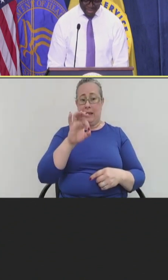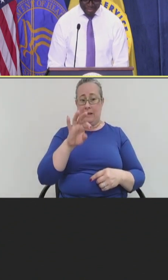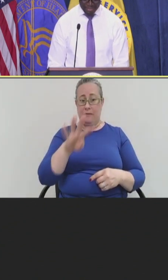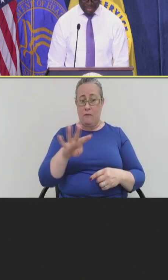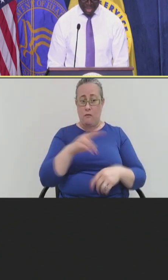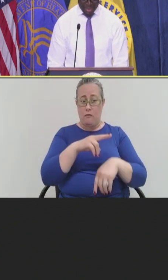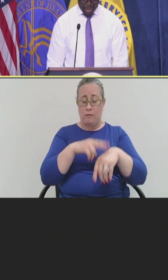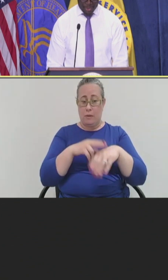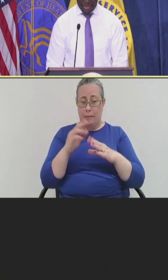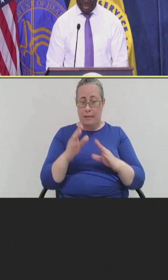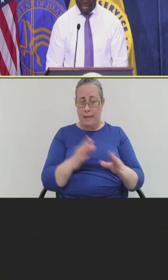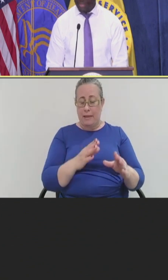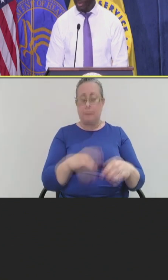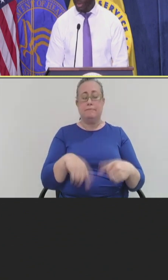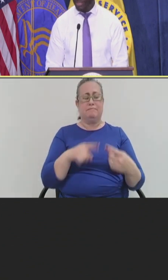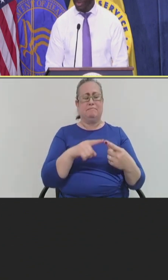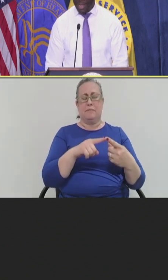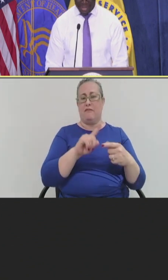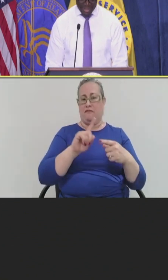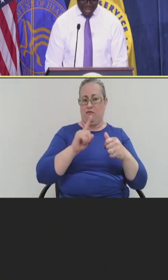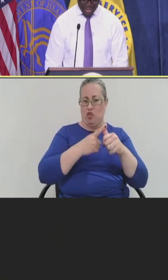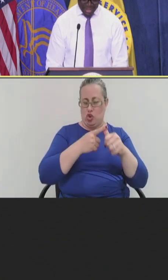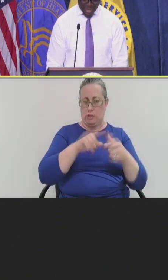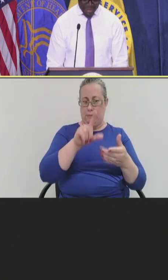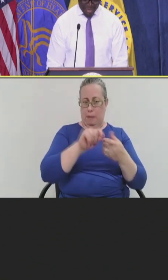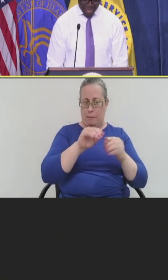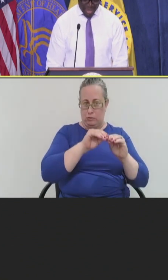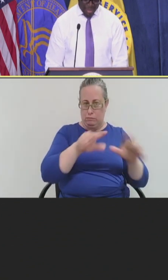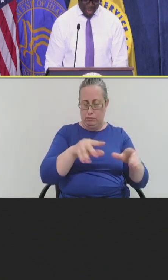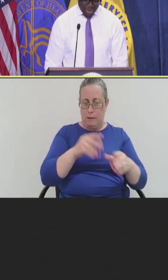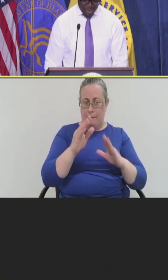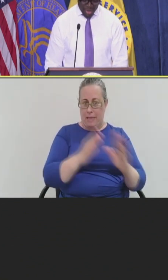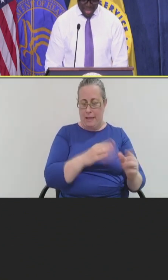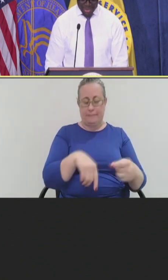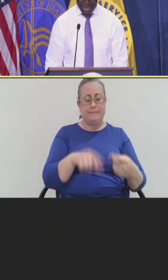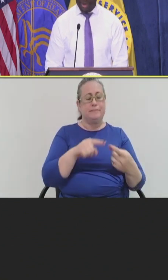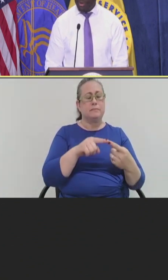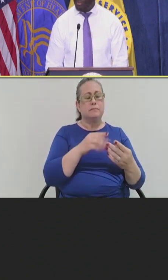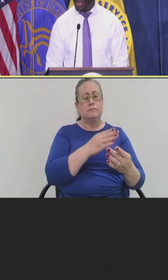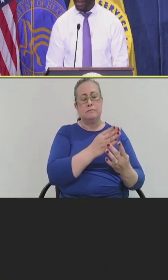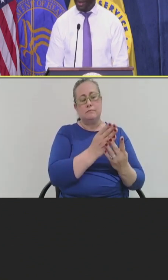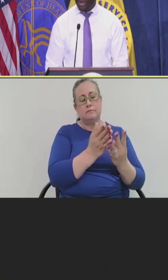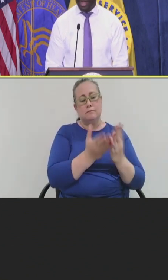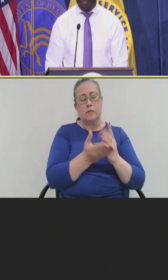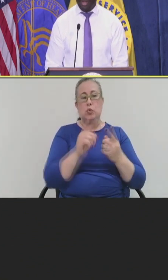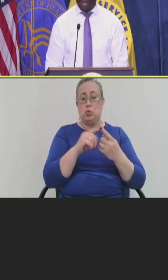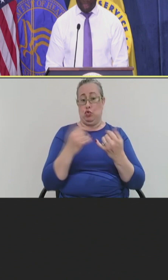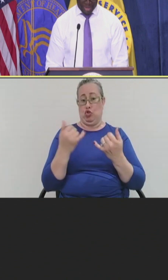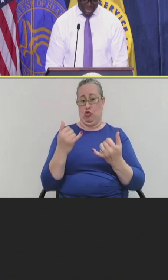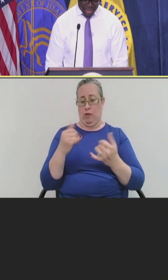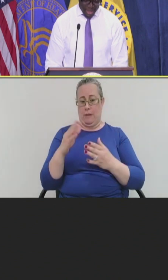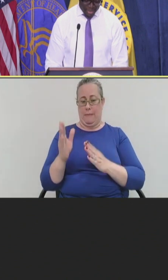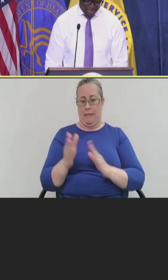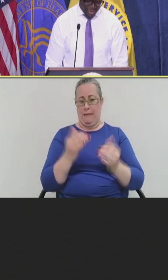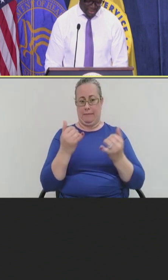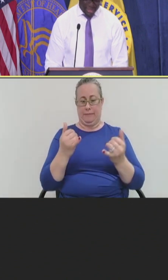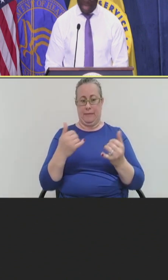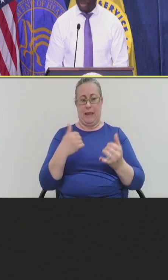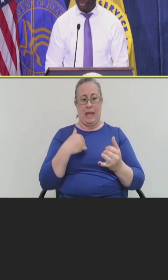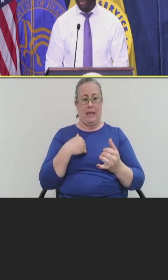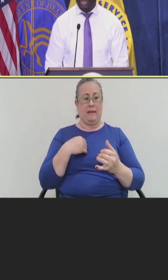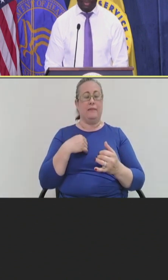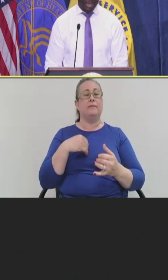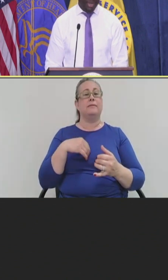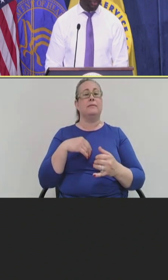Plan, which was the first published plan, all the way to the current plan that we have now, which is the Vaccine